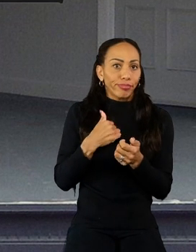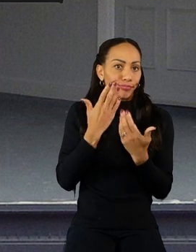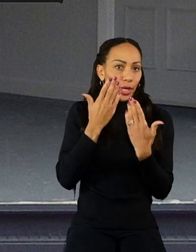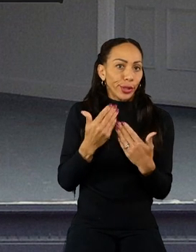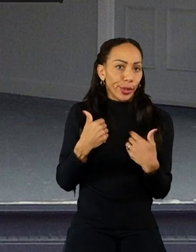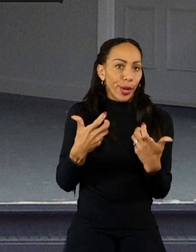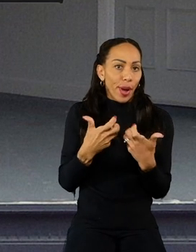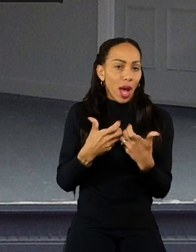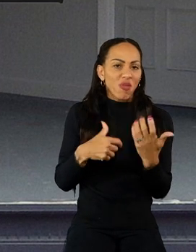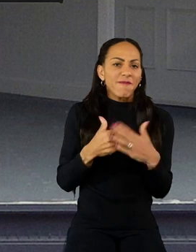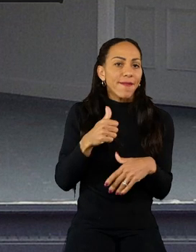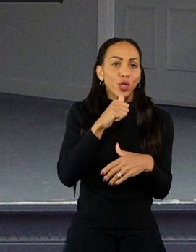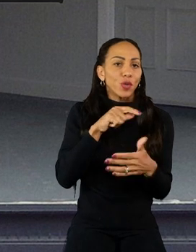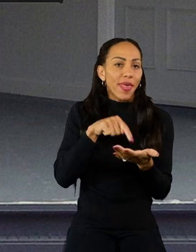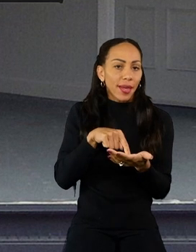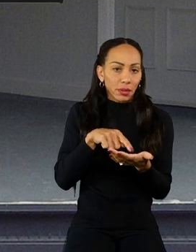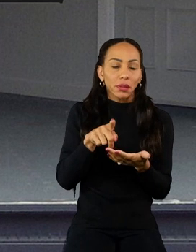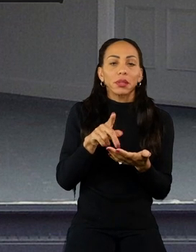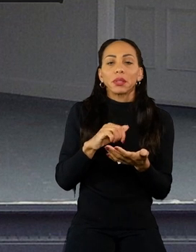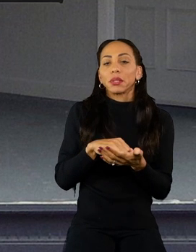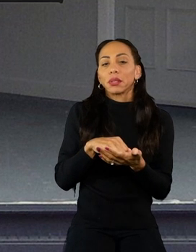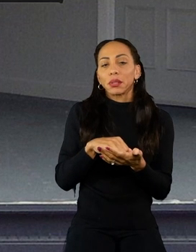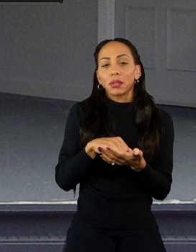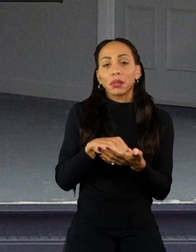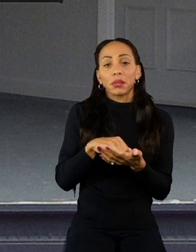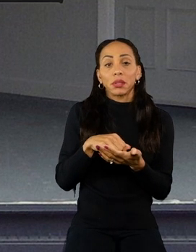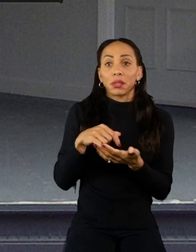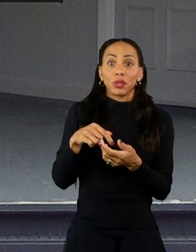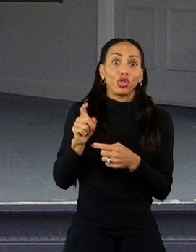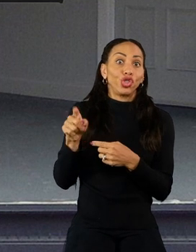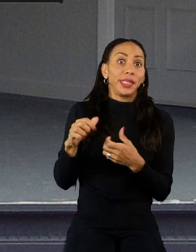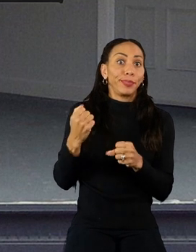It's very, very, very, very good. So, and I don't know how to use it. I never used it,